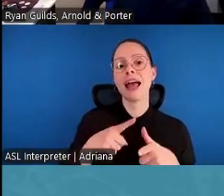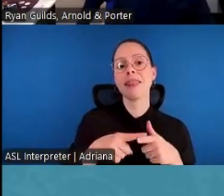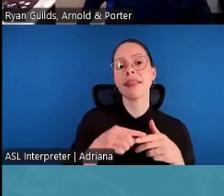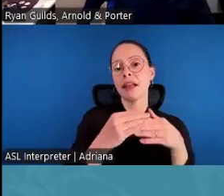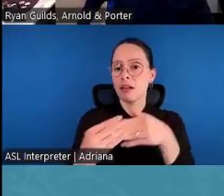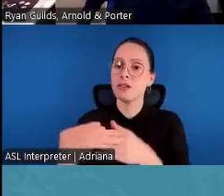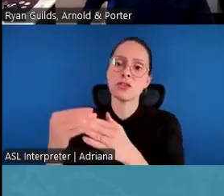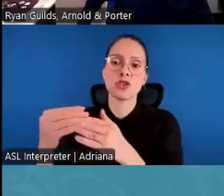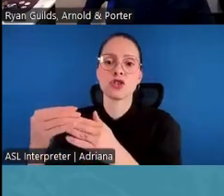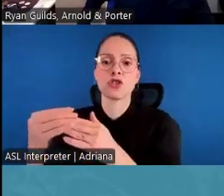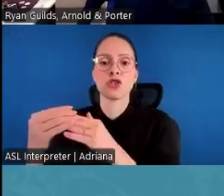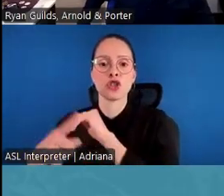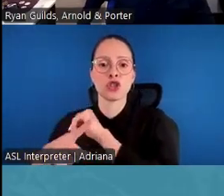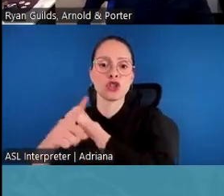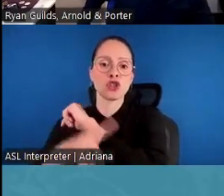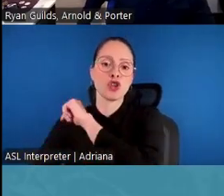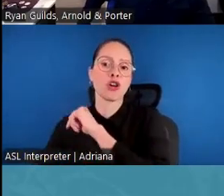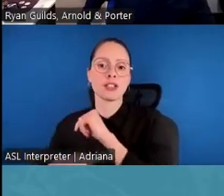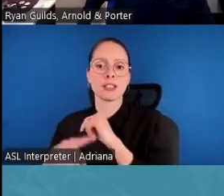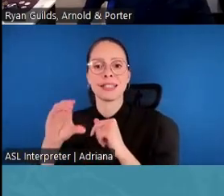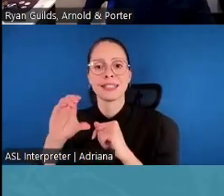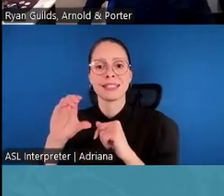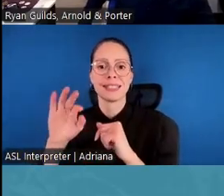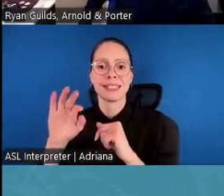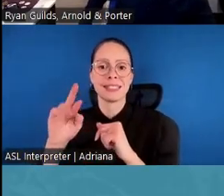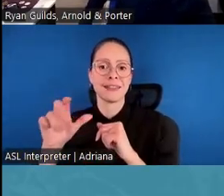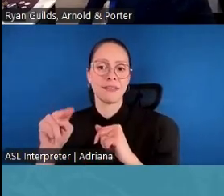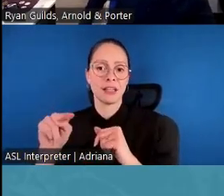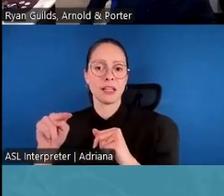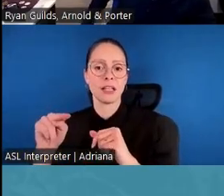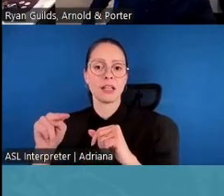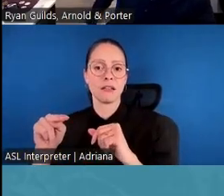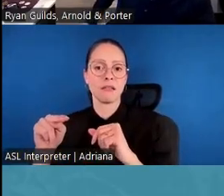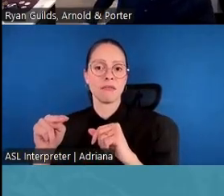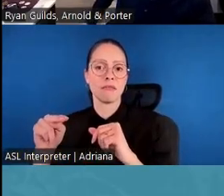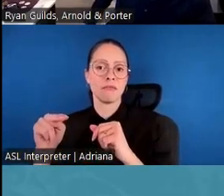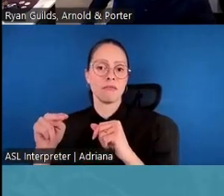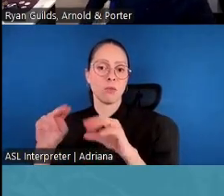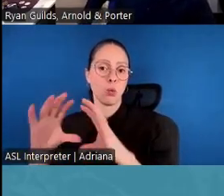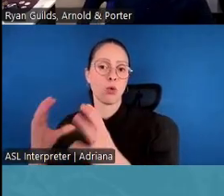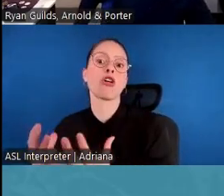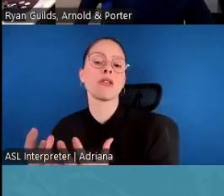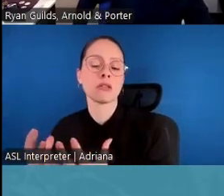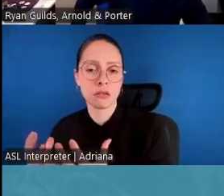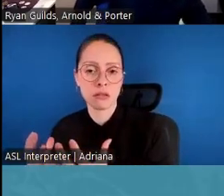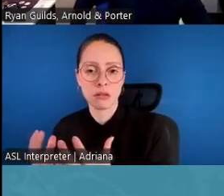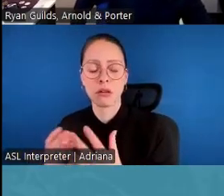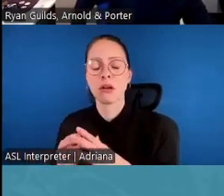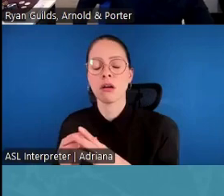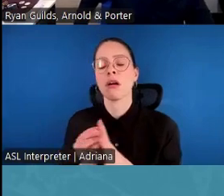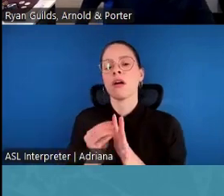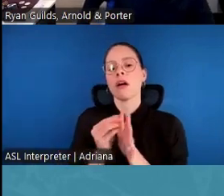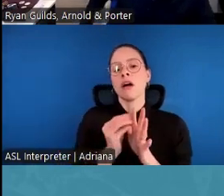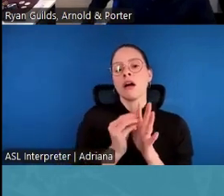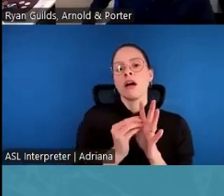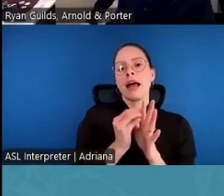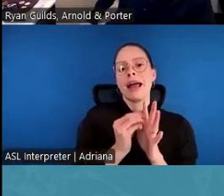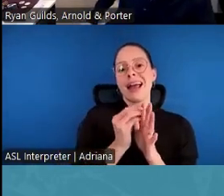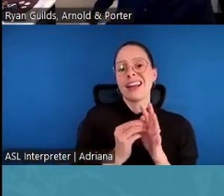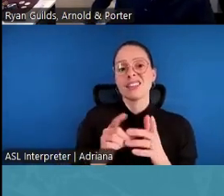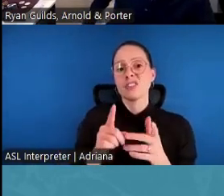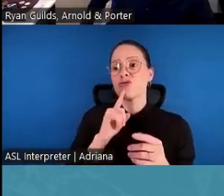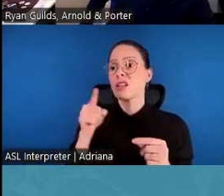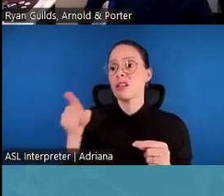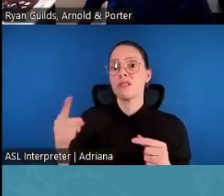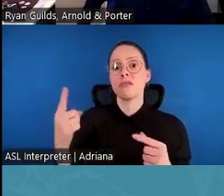there are cases in which the civilian authority decides they want to prosecute the case. And they are not required to listen to the military, although that is